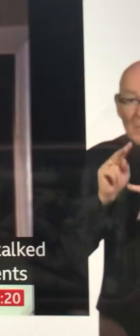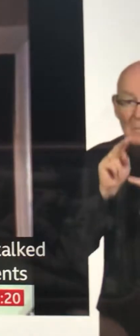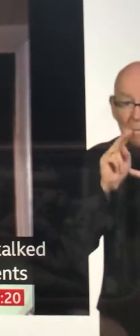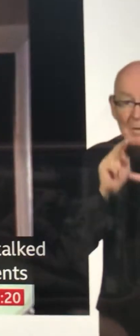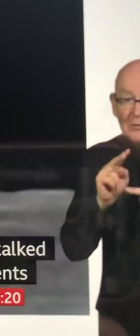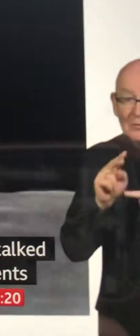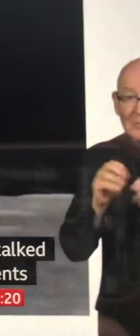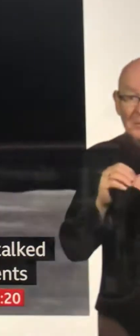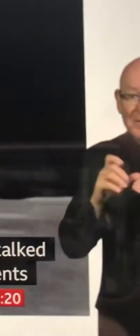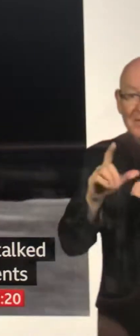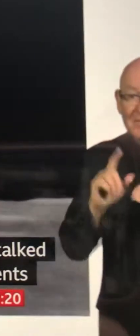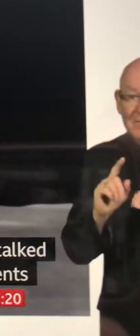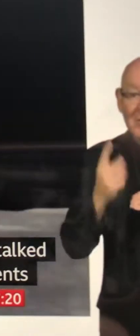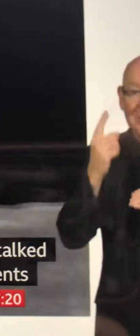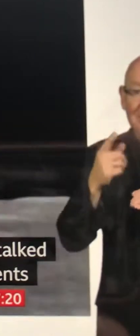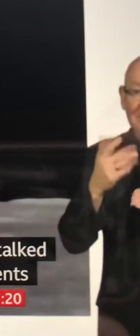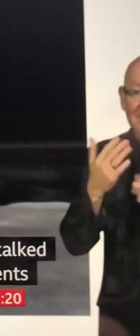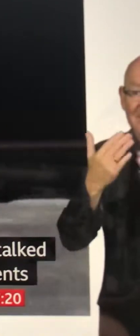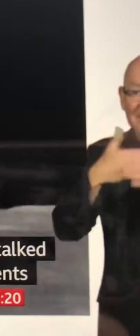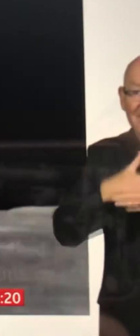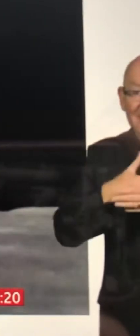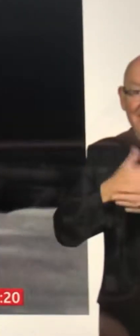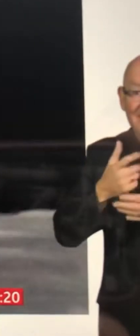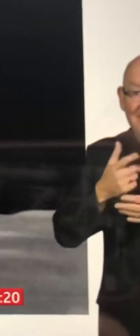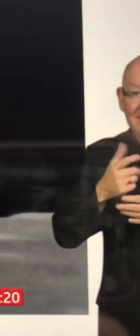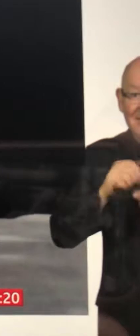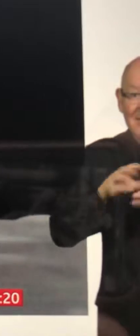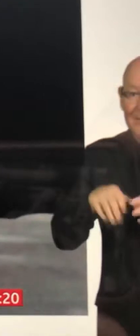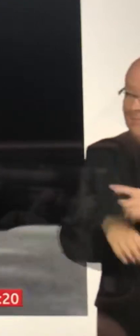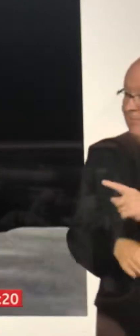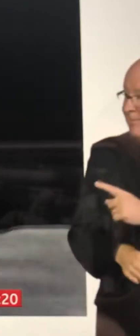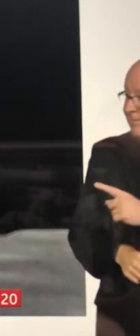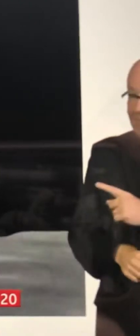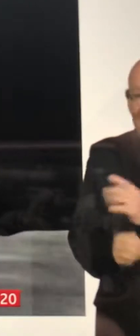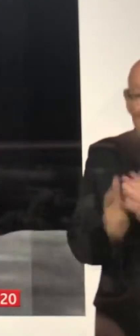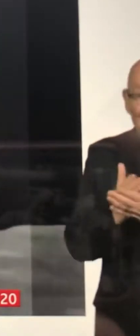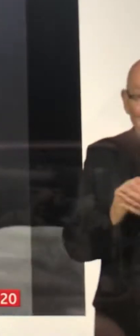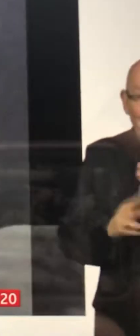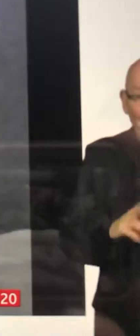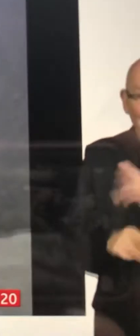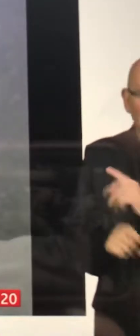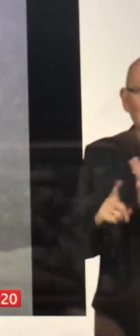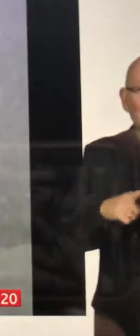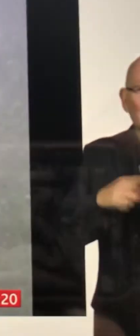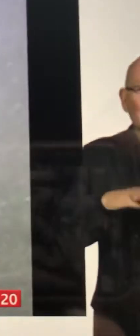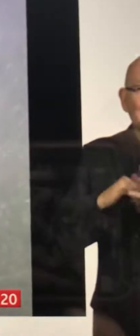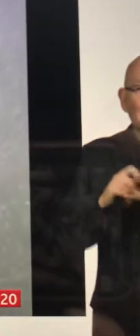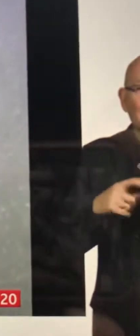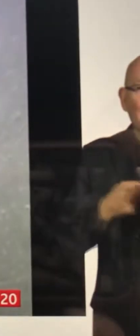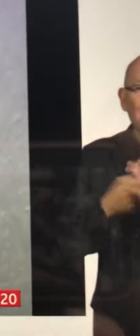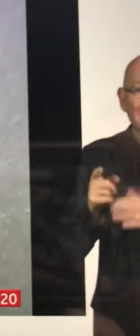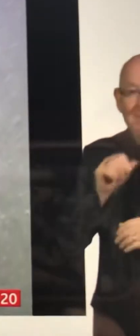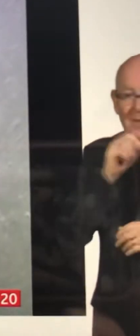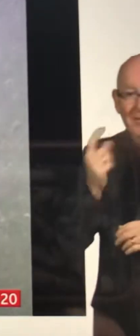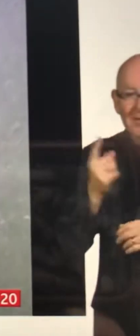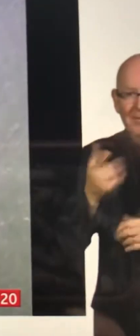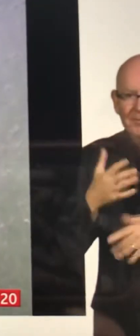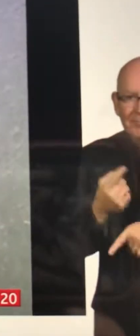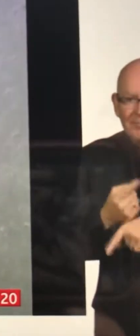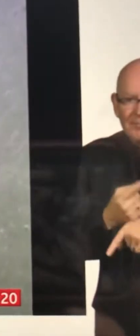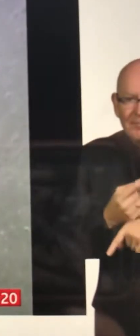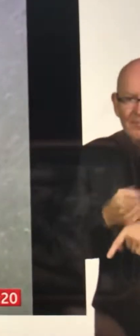Good evening. James Burke. 50 years ago, he was the BBC's Moon Man.